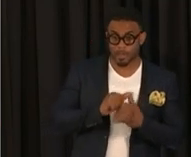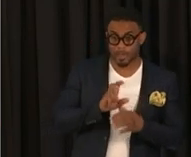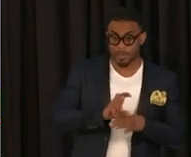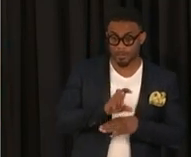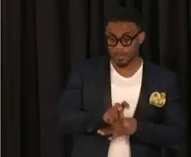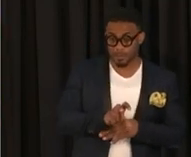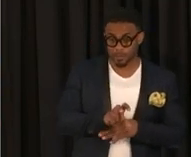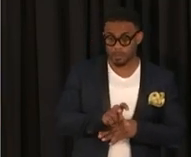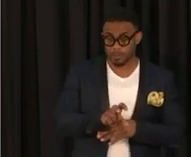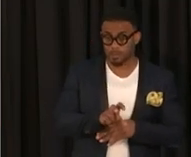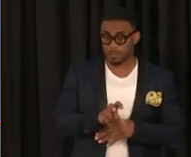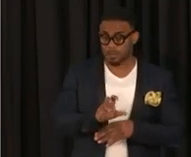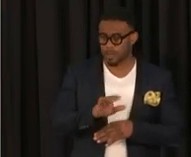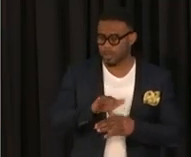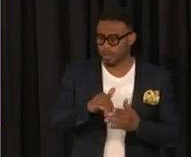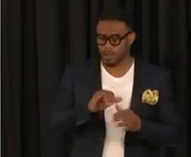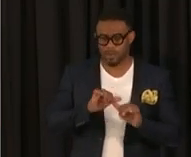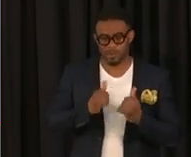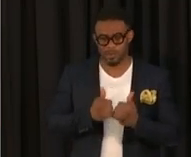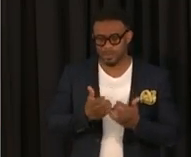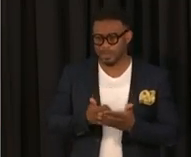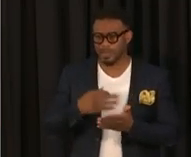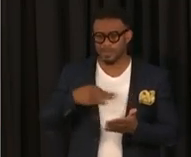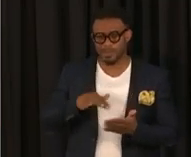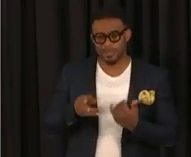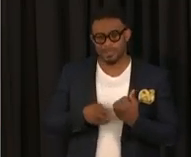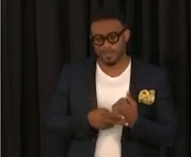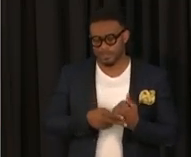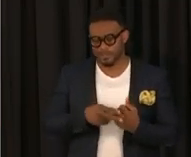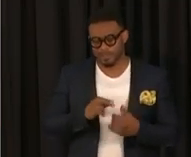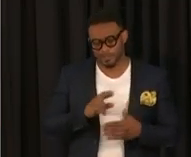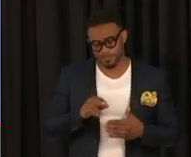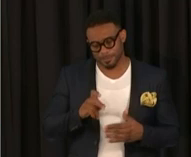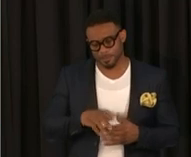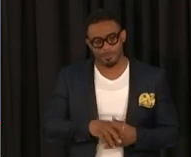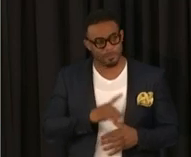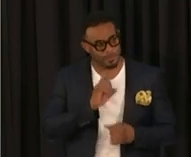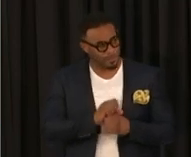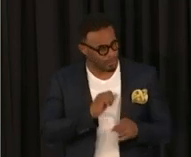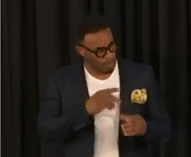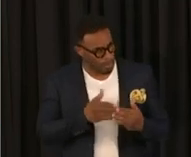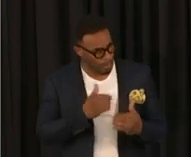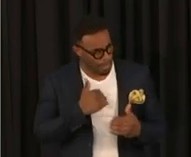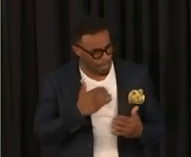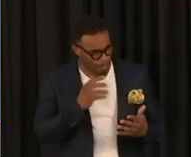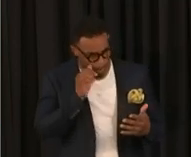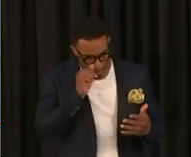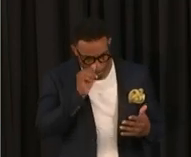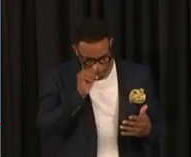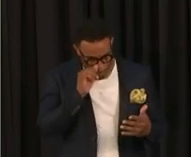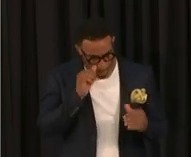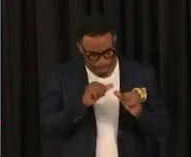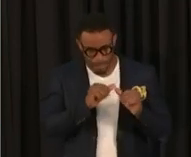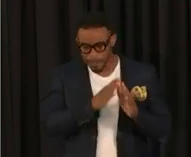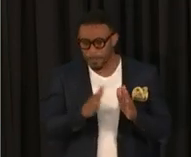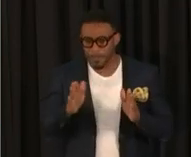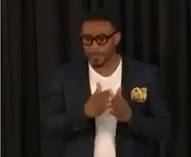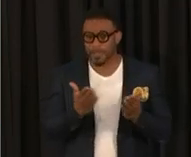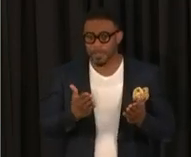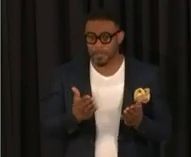to help with that investment and to help the whole association take advantage of the savings that result. Absolutely. And we almost have sort of a continuum